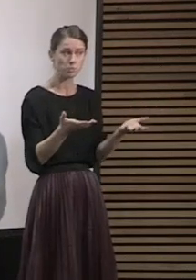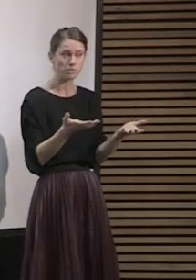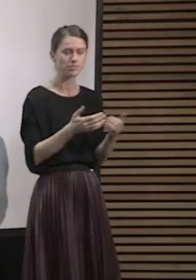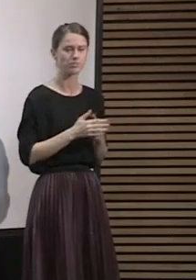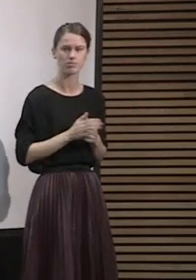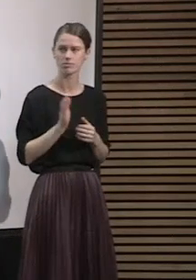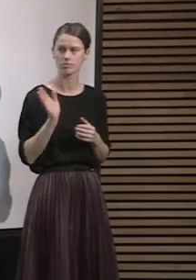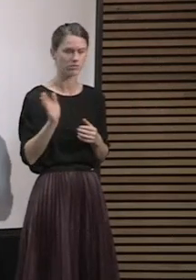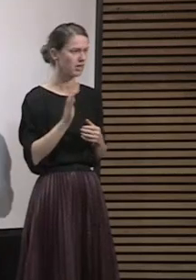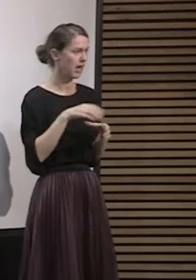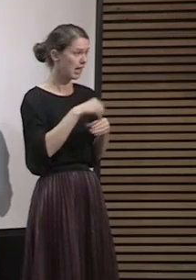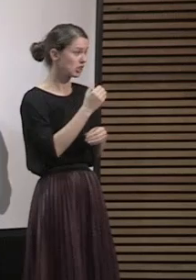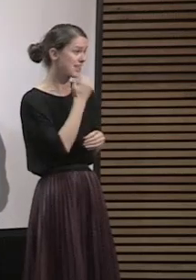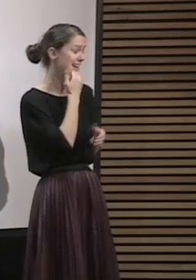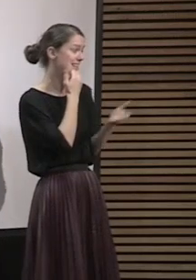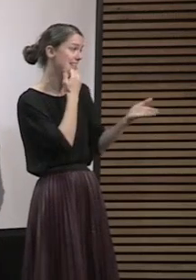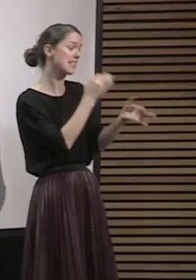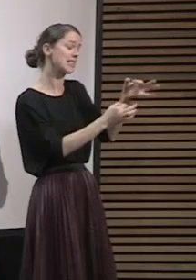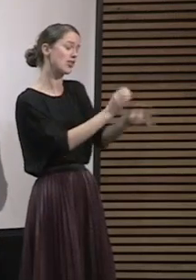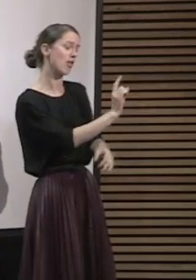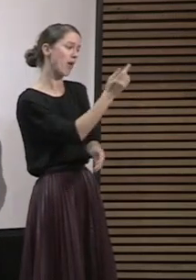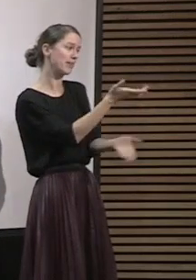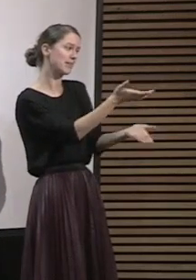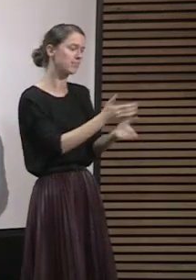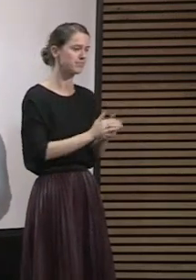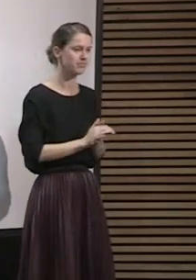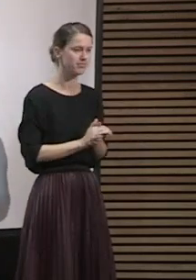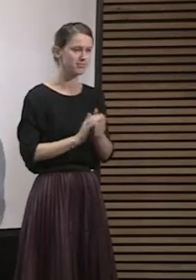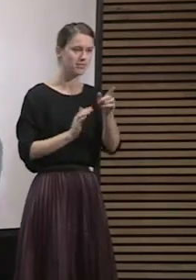The election date is entirely the decision of the Prime Minister. One more.